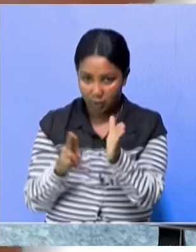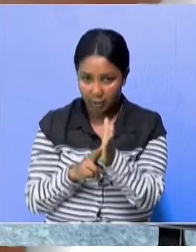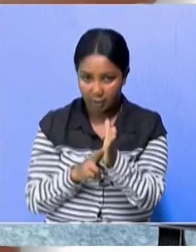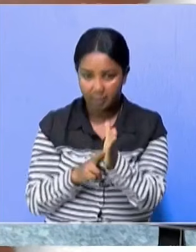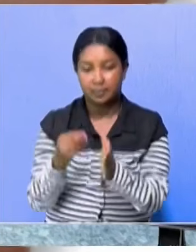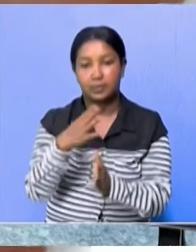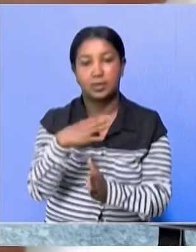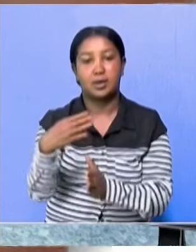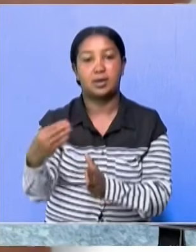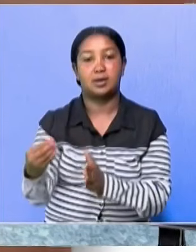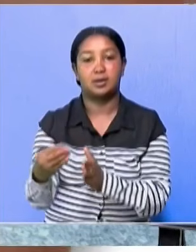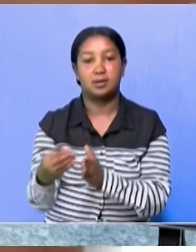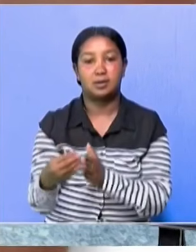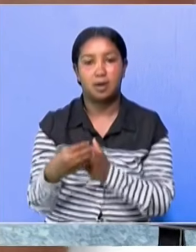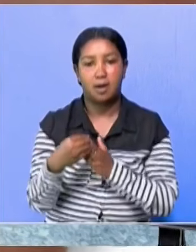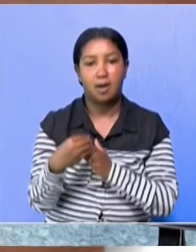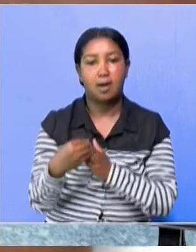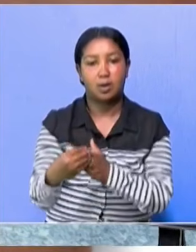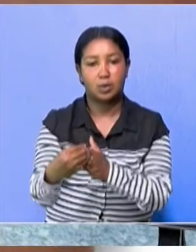and